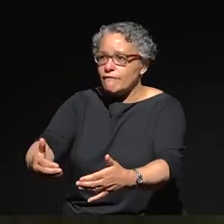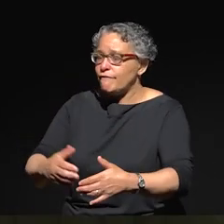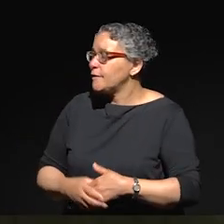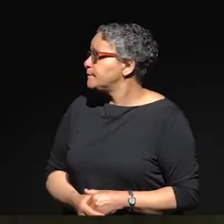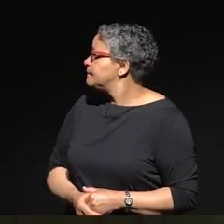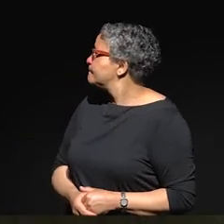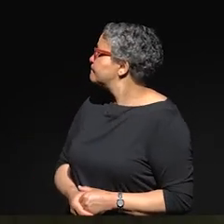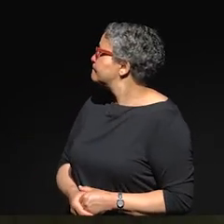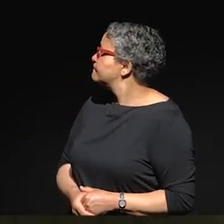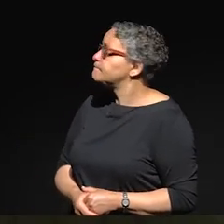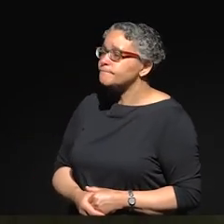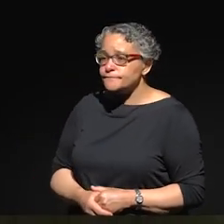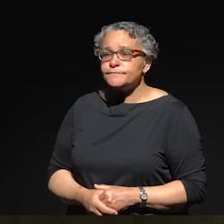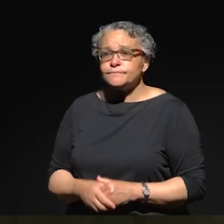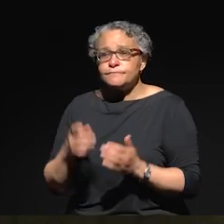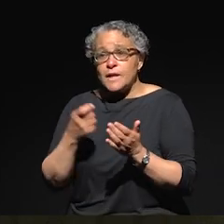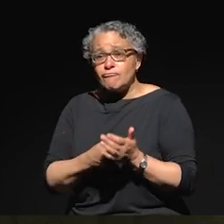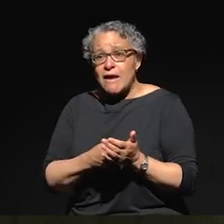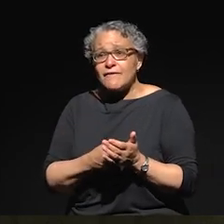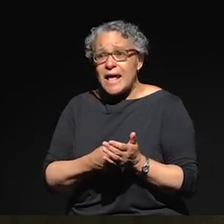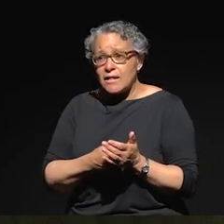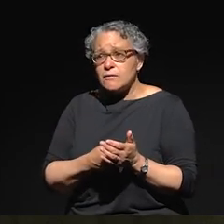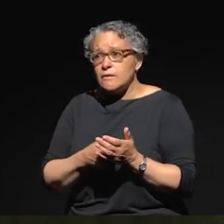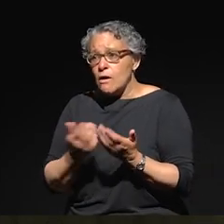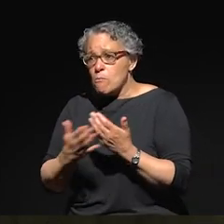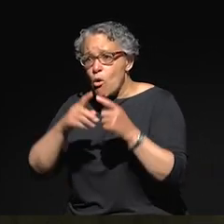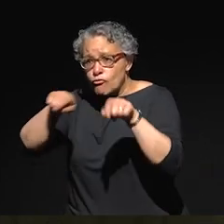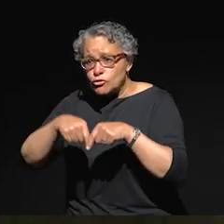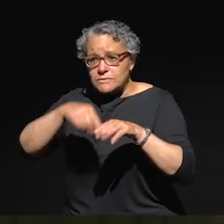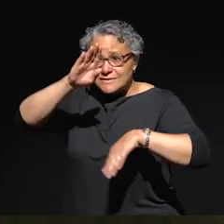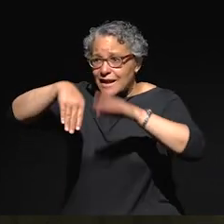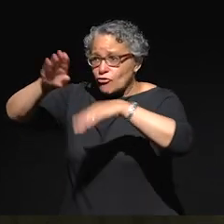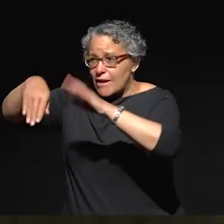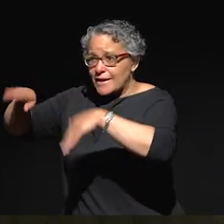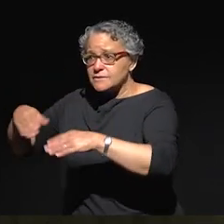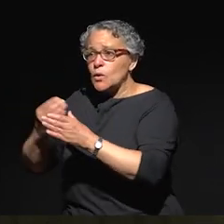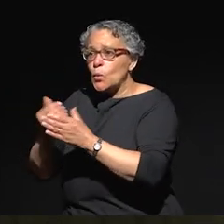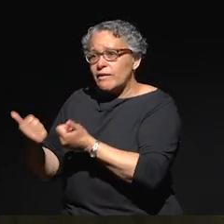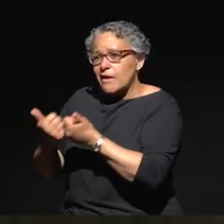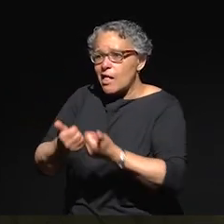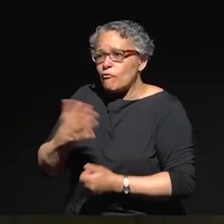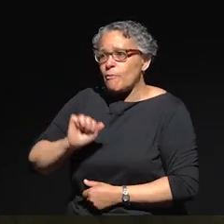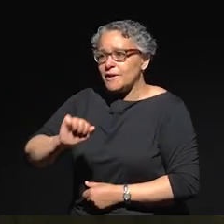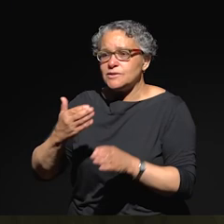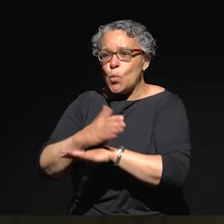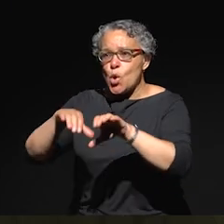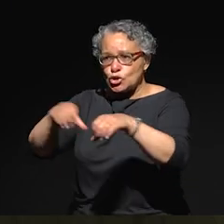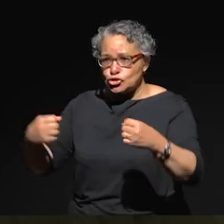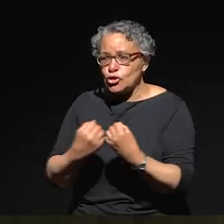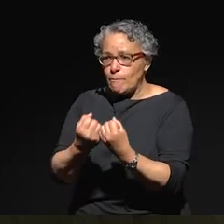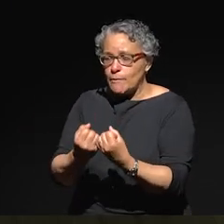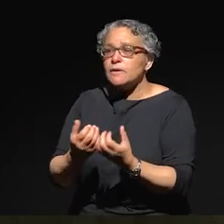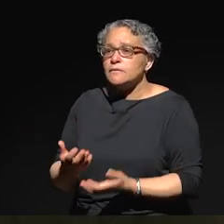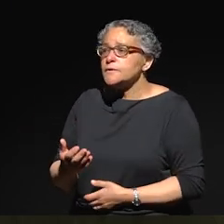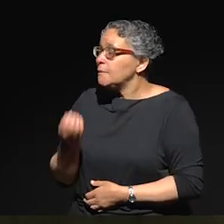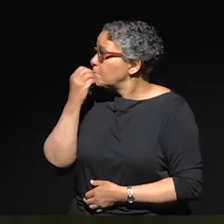He went on to, as I said, to decorate several more rooms, increasingly with the aid of his workshop. Here we have some beautiful drawings for the next room,